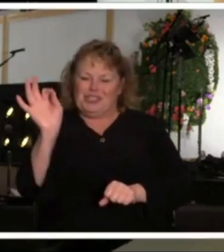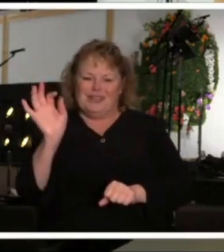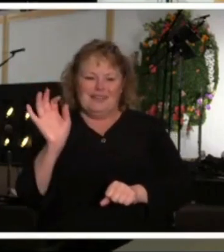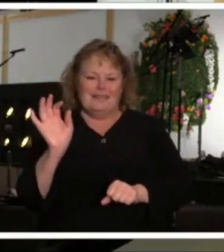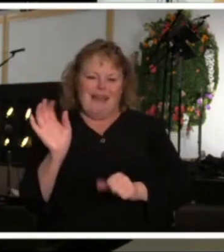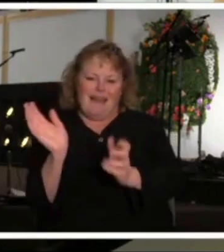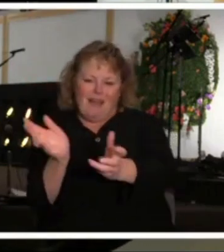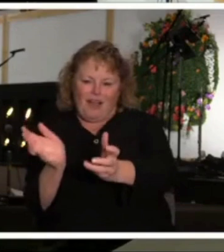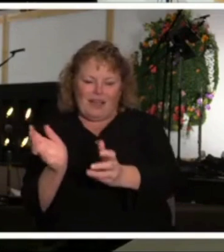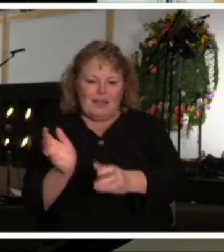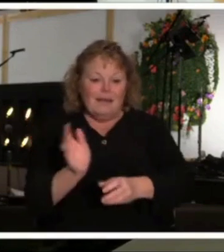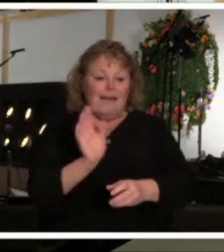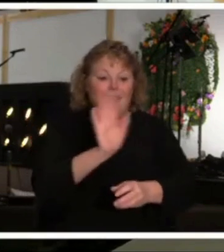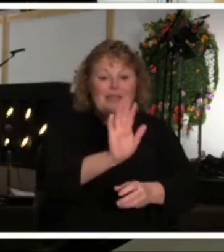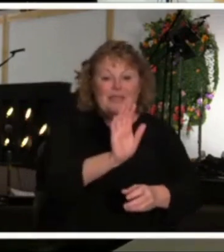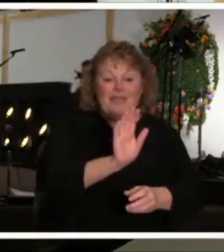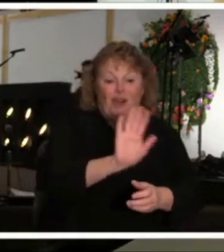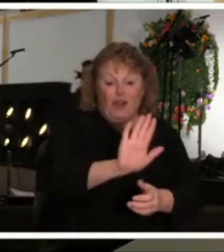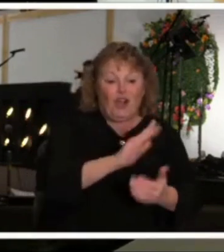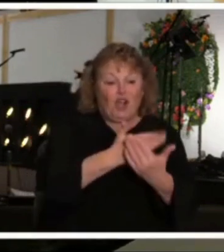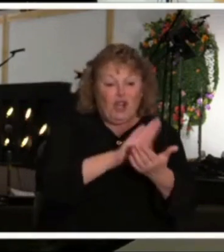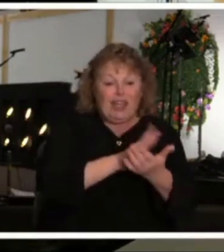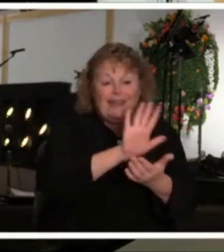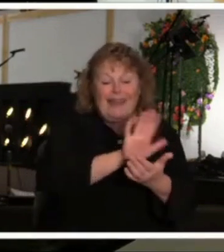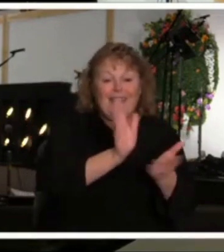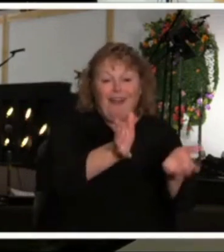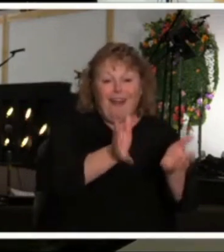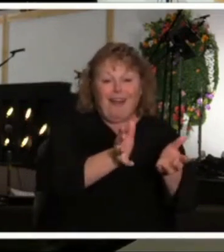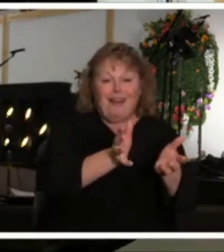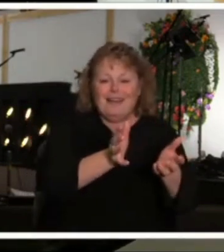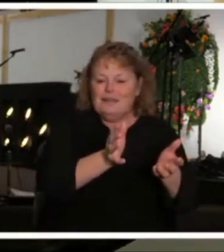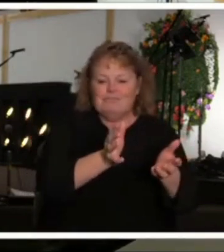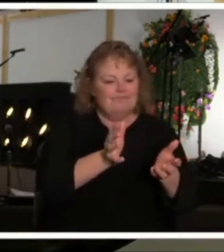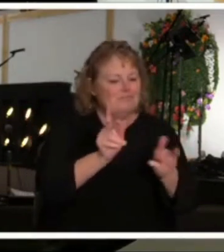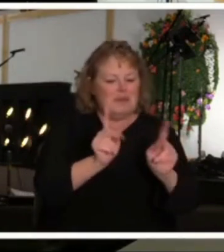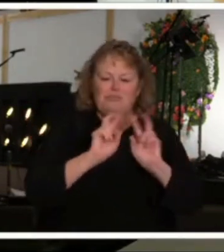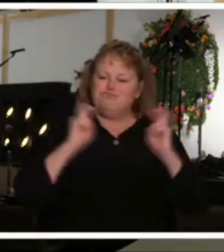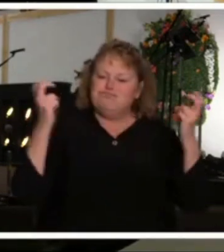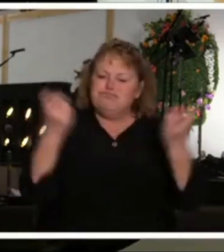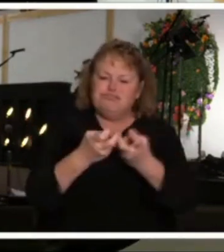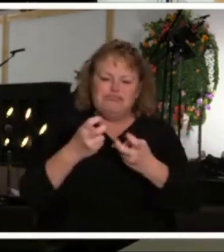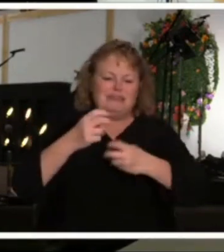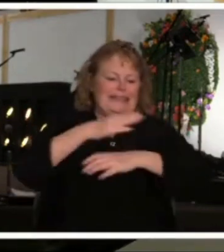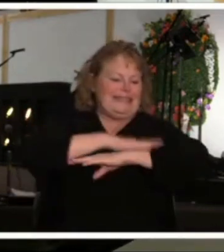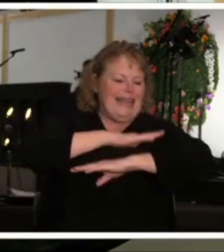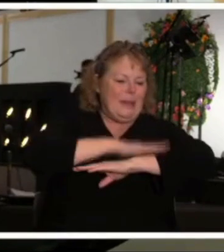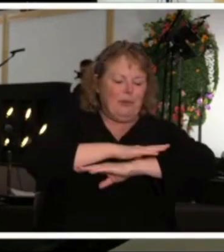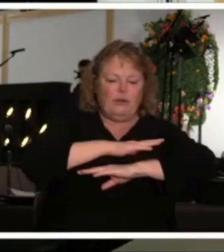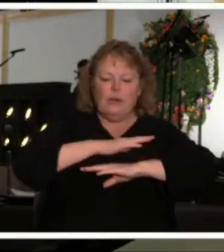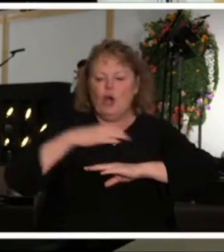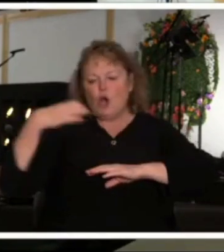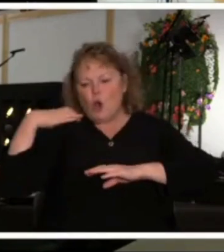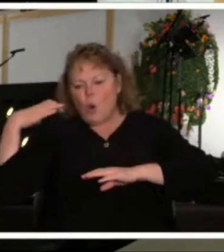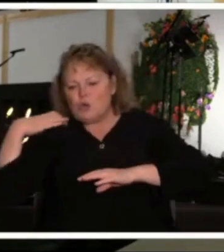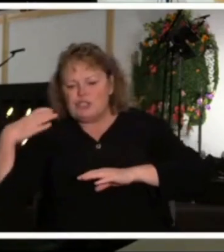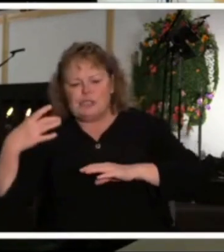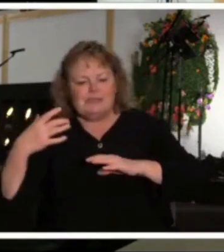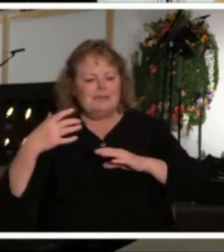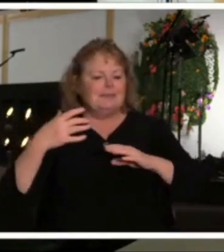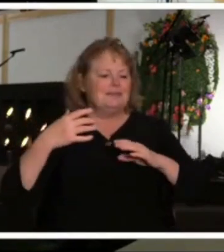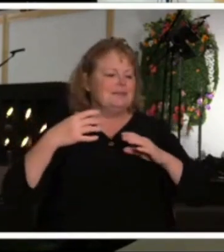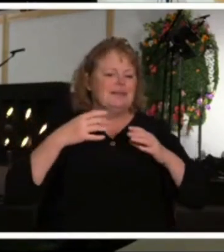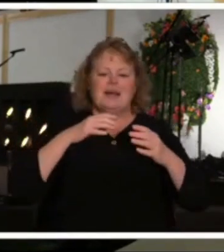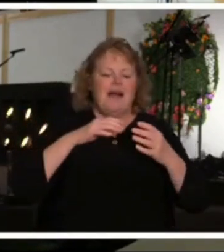the conversations that take place in their backyard and around their table with coaches and coaches' wives and husbands and students